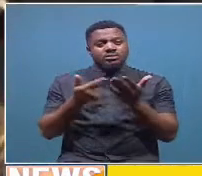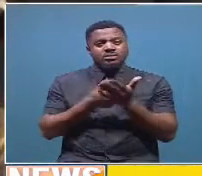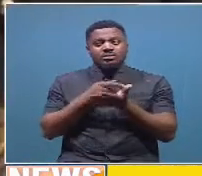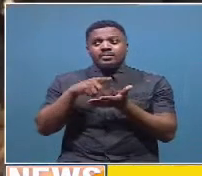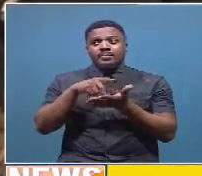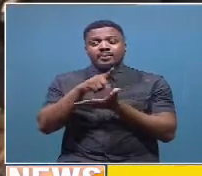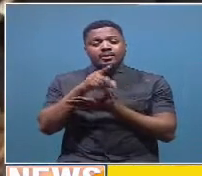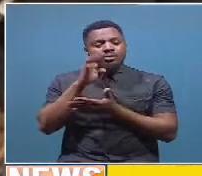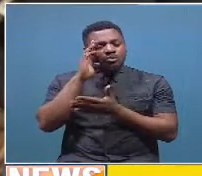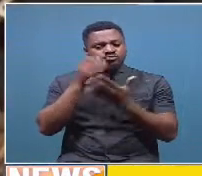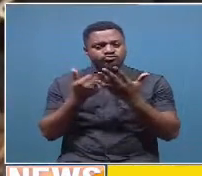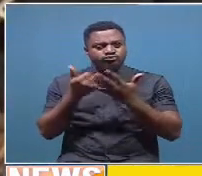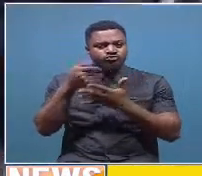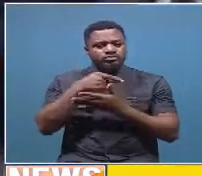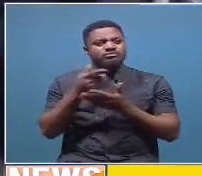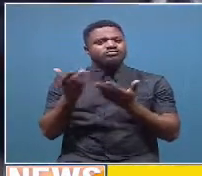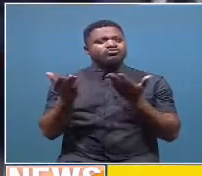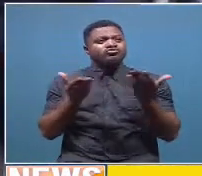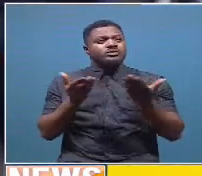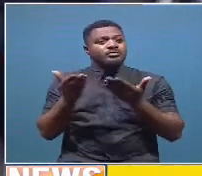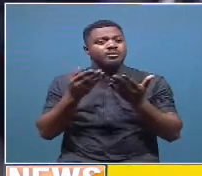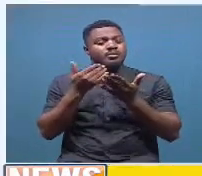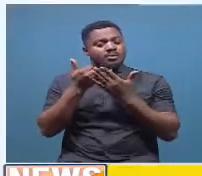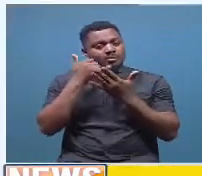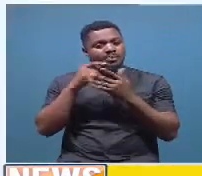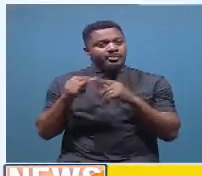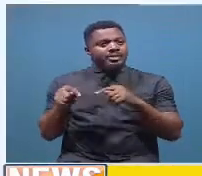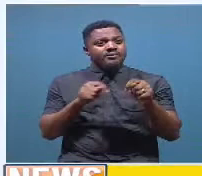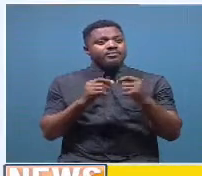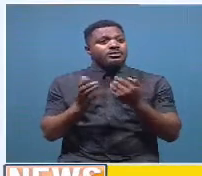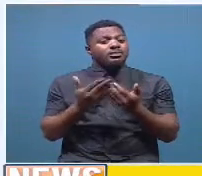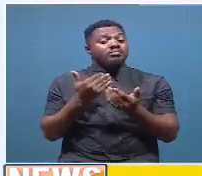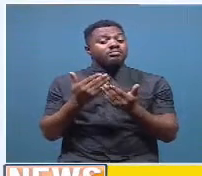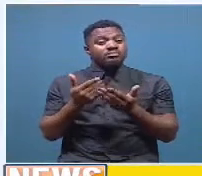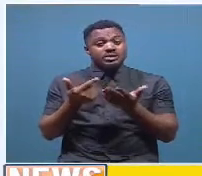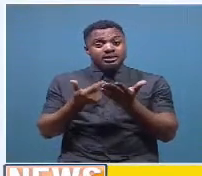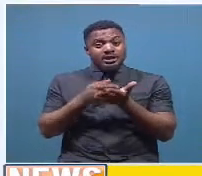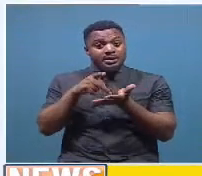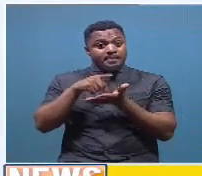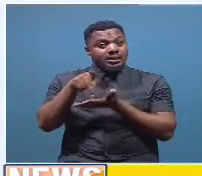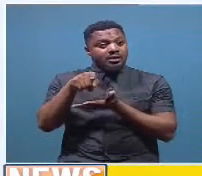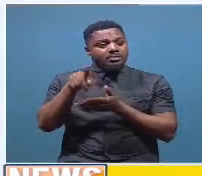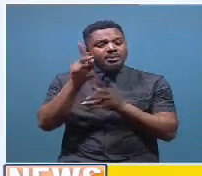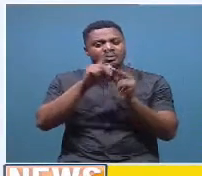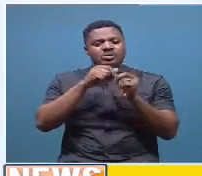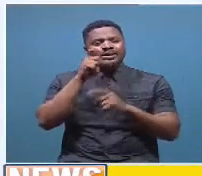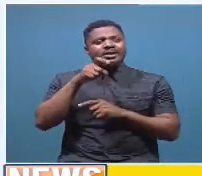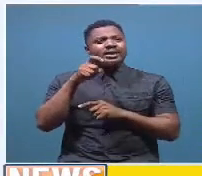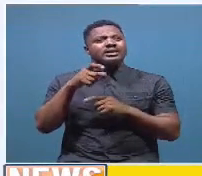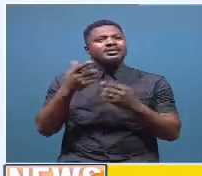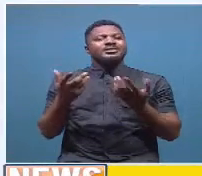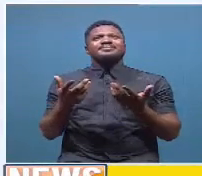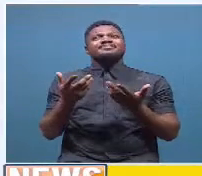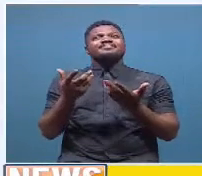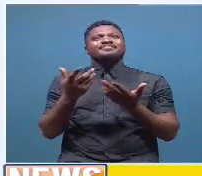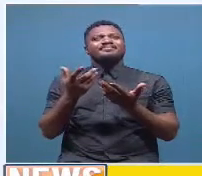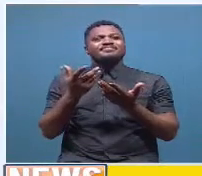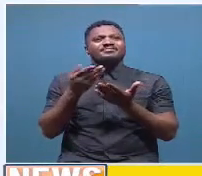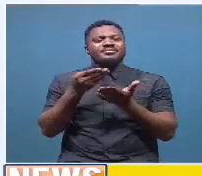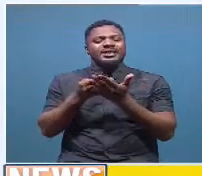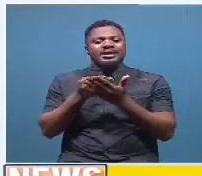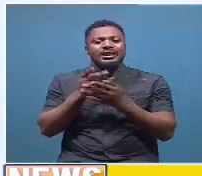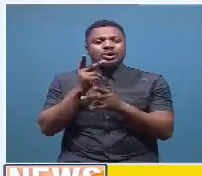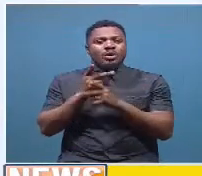Pay will boost the accelerating mobile money service. With Ghana Pay, merchants do not necessarily need to